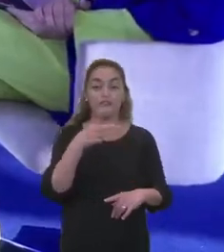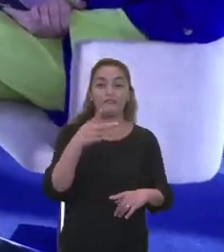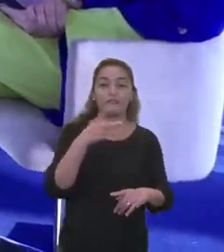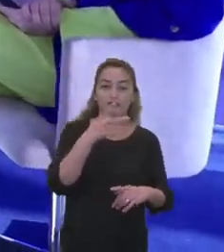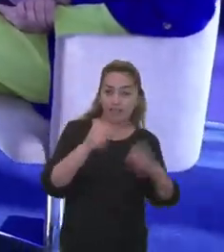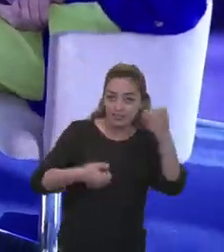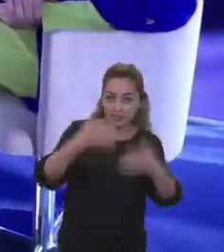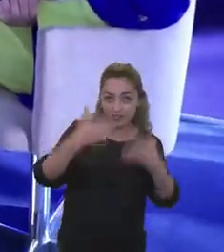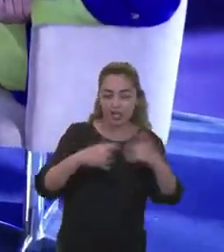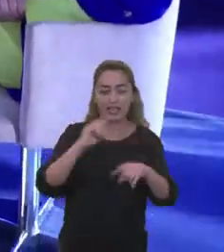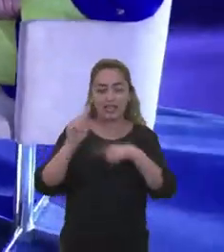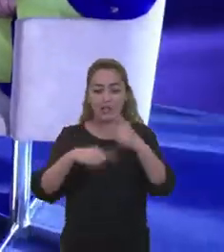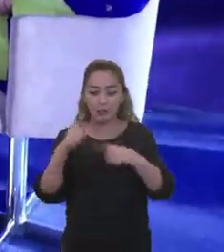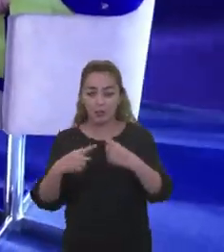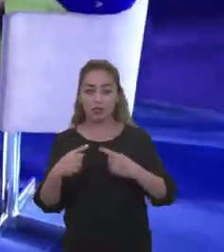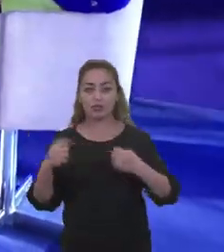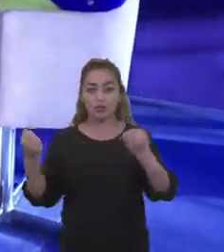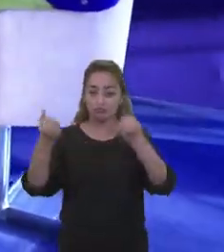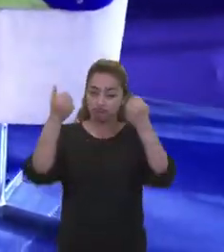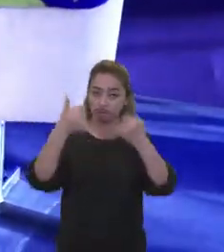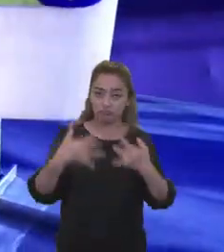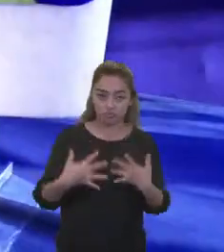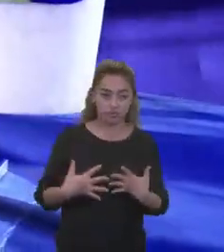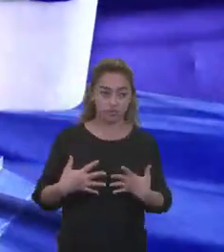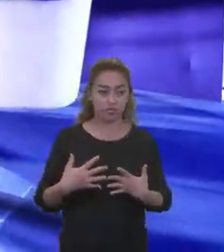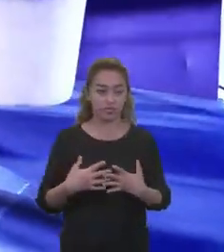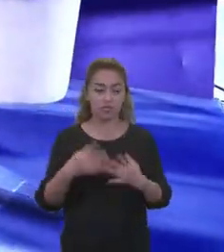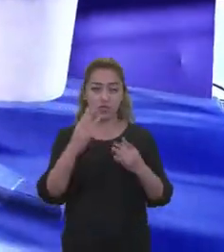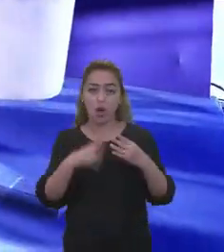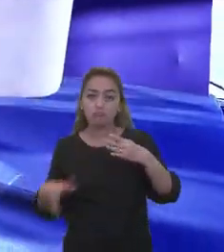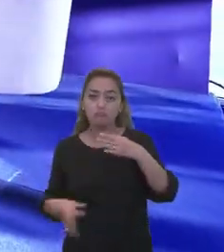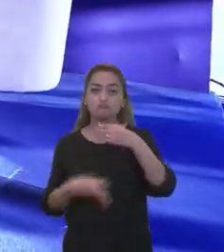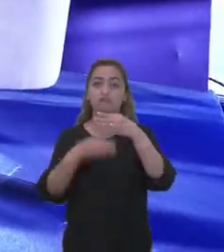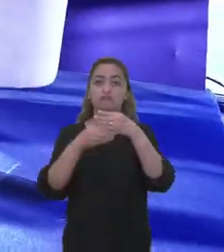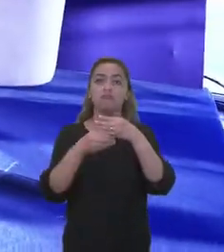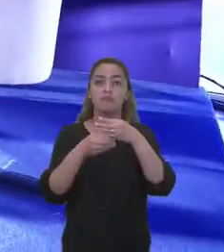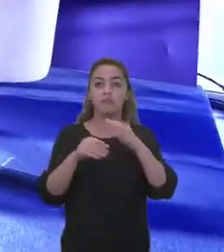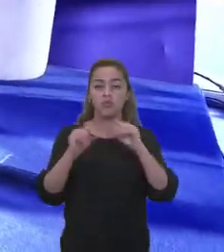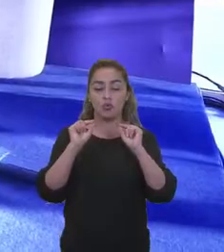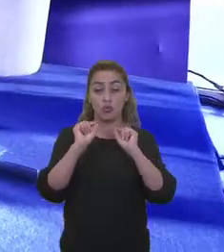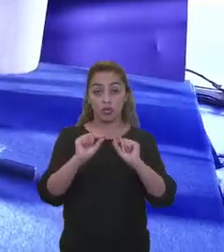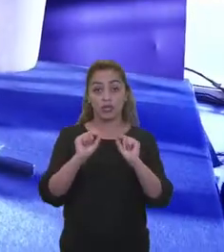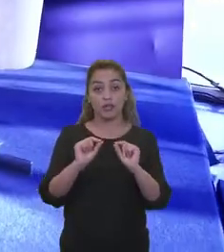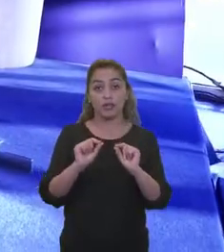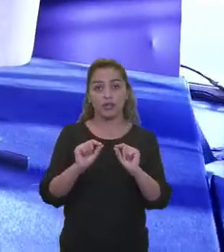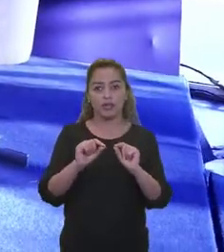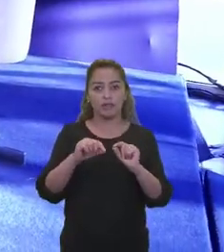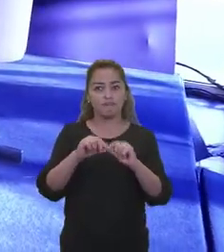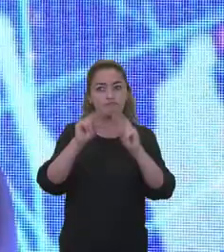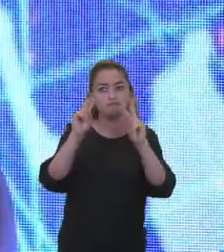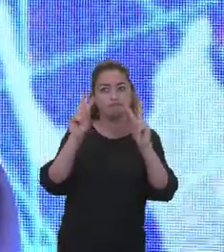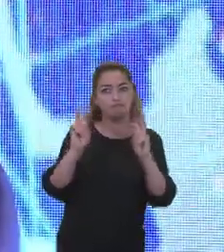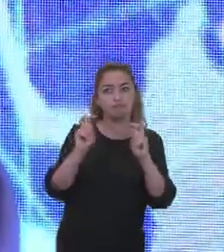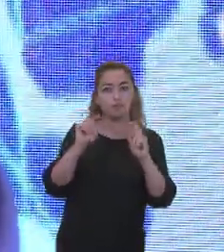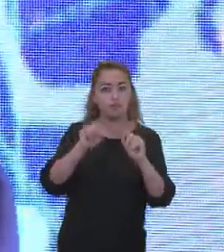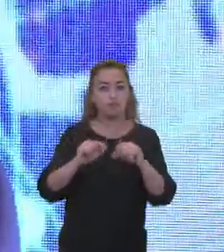a project with you. And then, if you allow me, I would like to add a comment